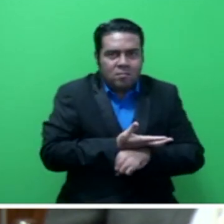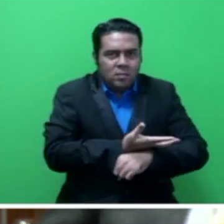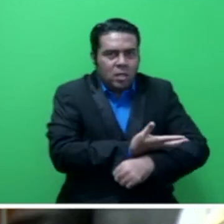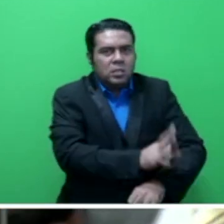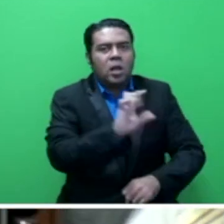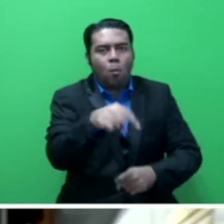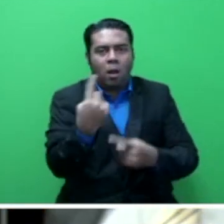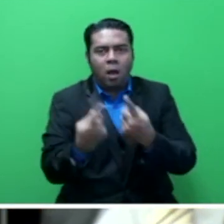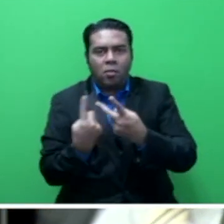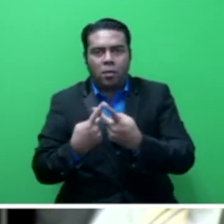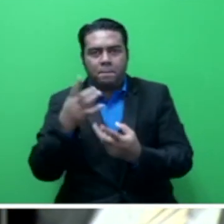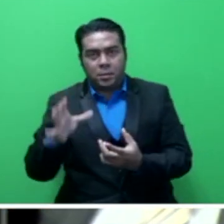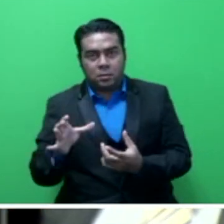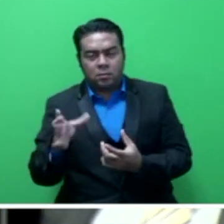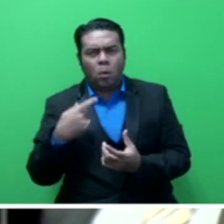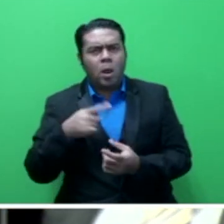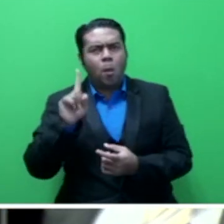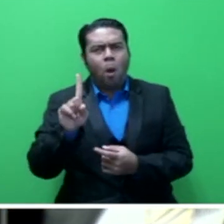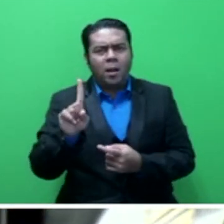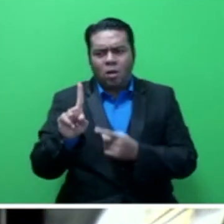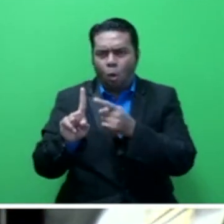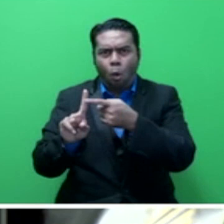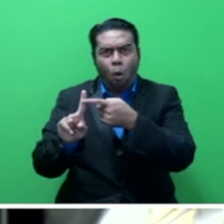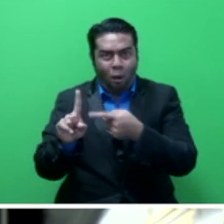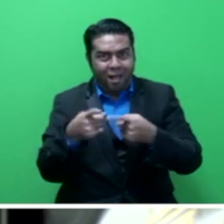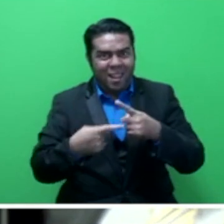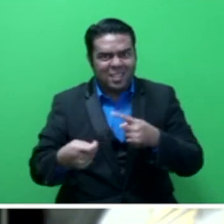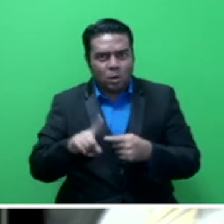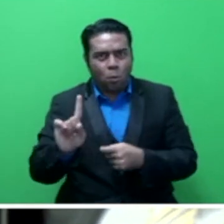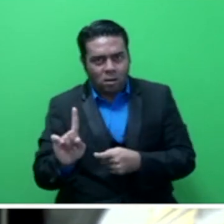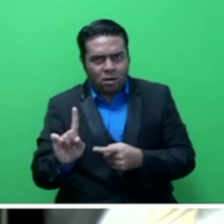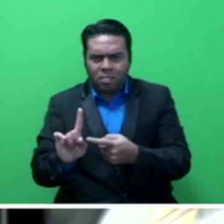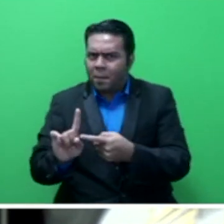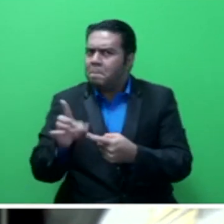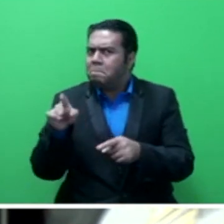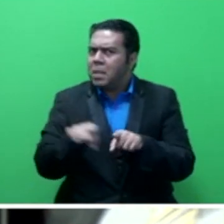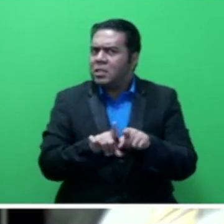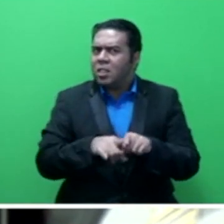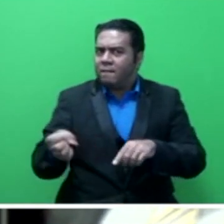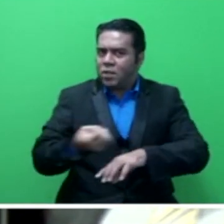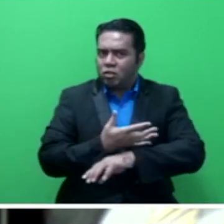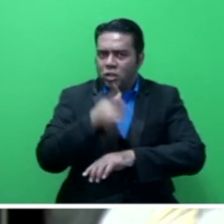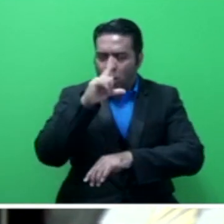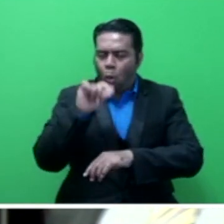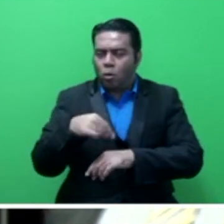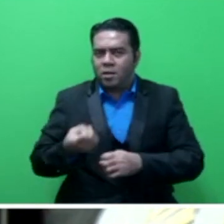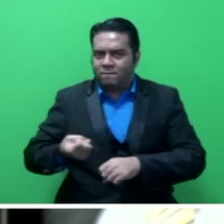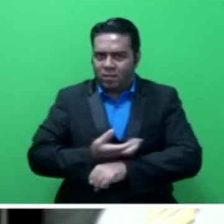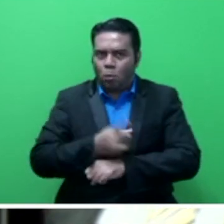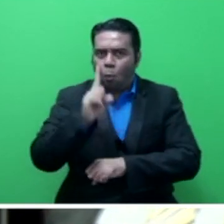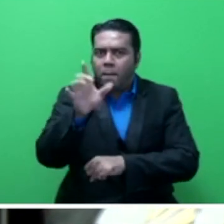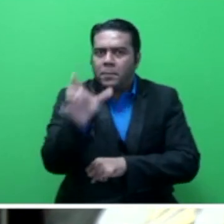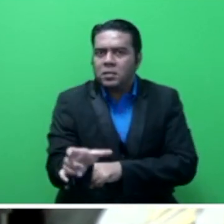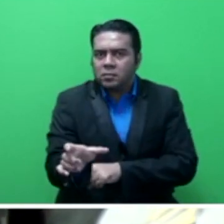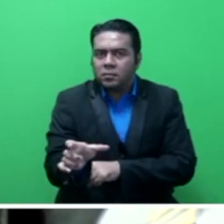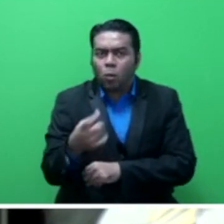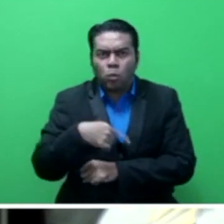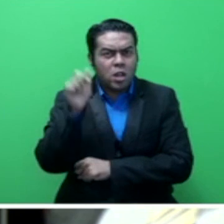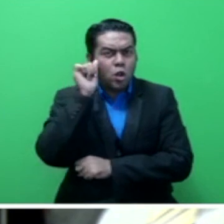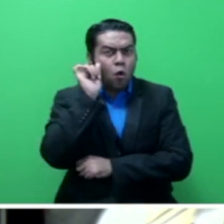If R0 is 1 or less than 1, that means that infection can only infect one person. We knew from